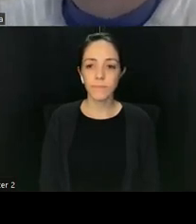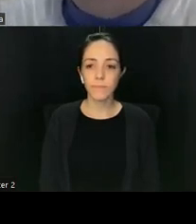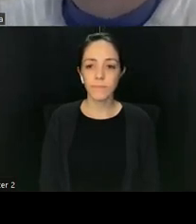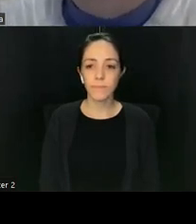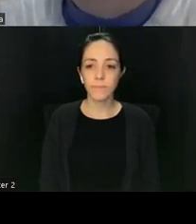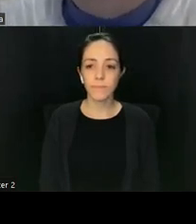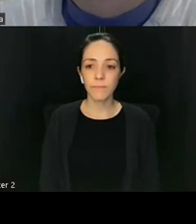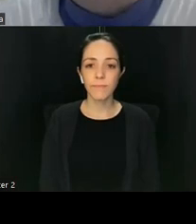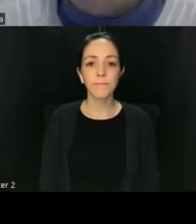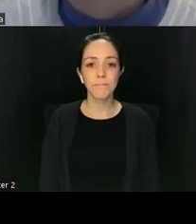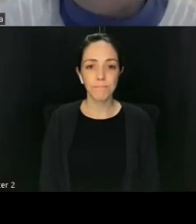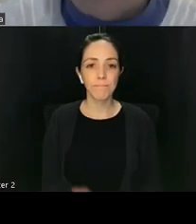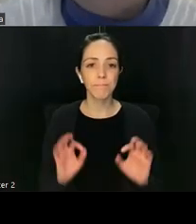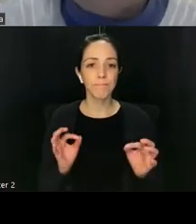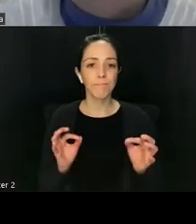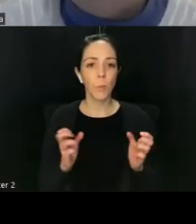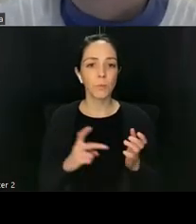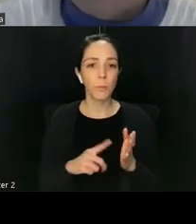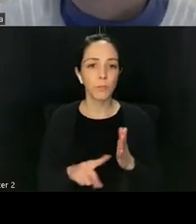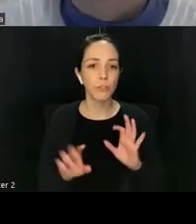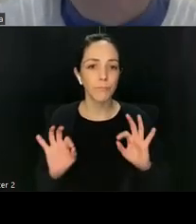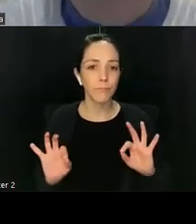Okay, just wanted to double check that to make sure.